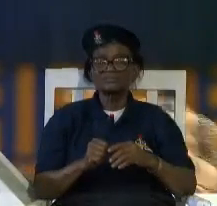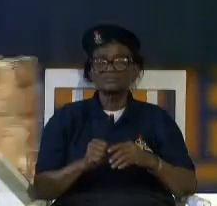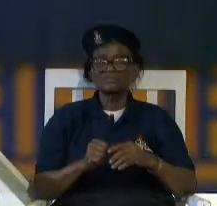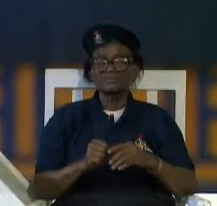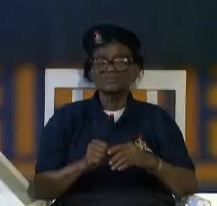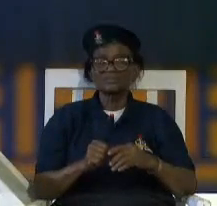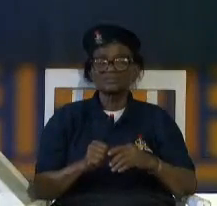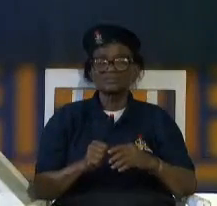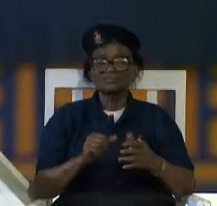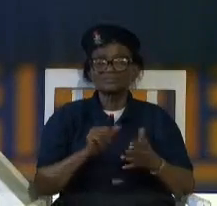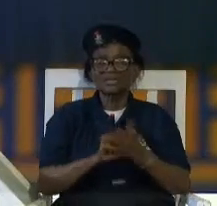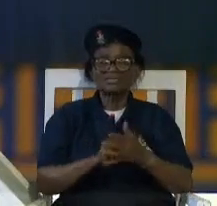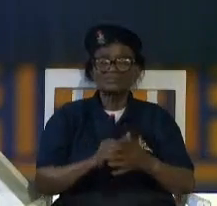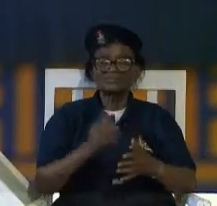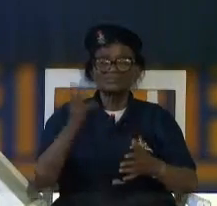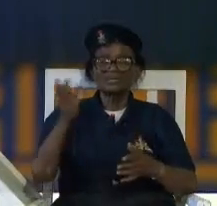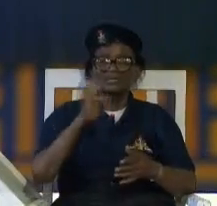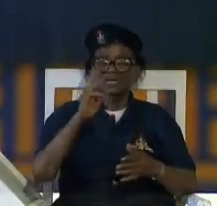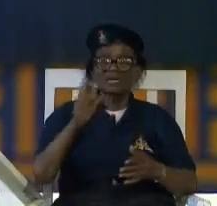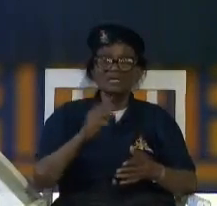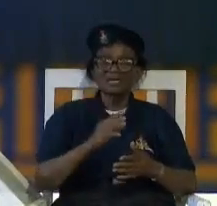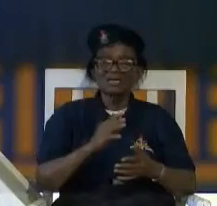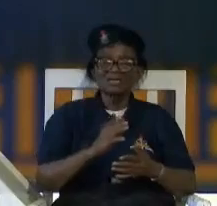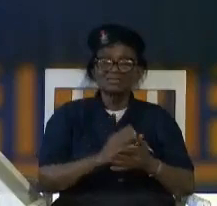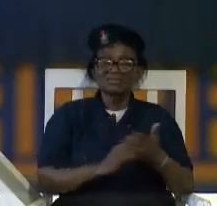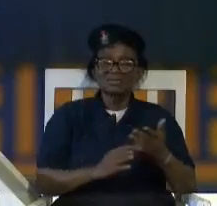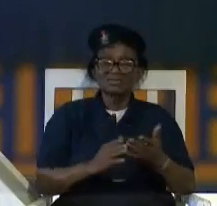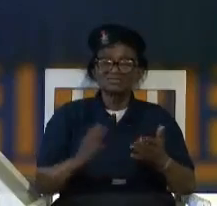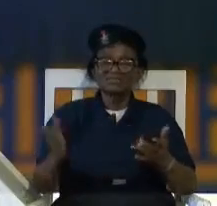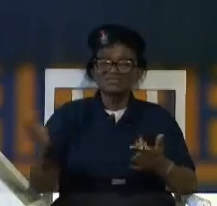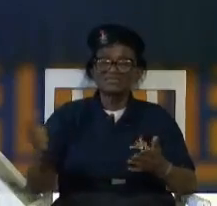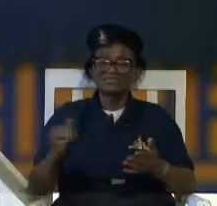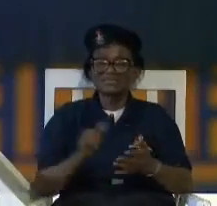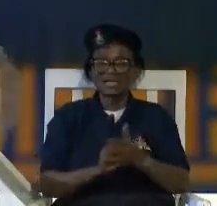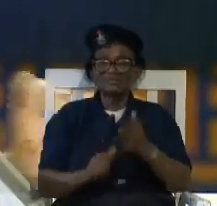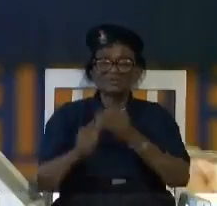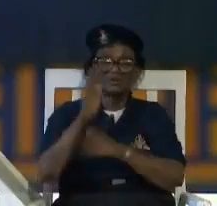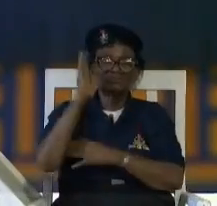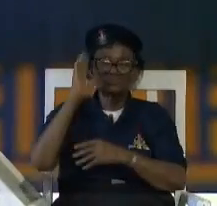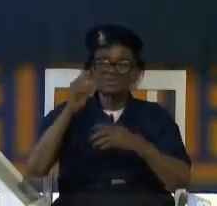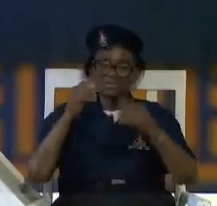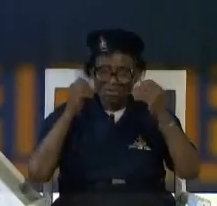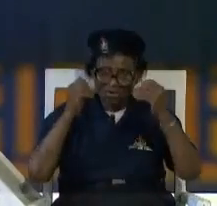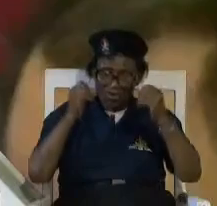that there are certain things God will understand,